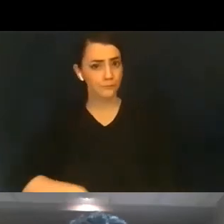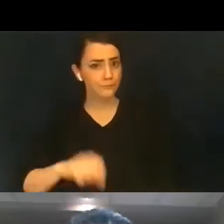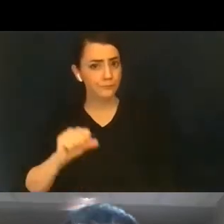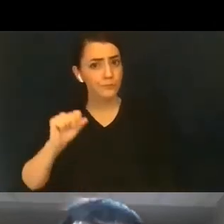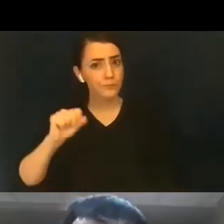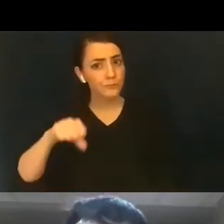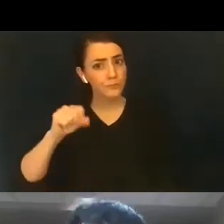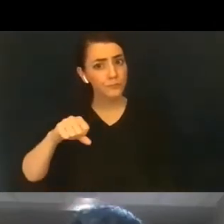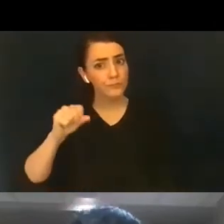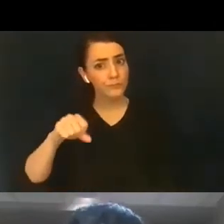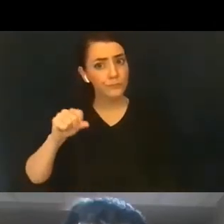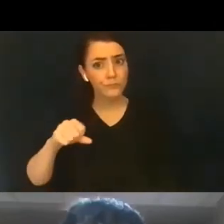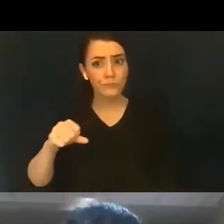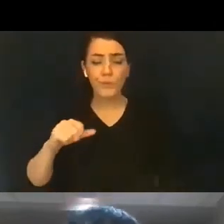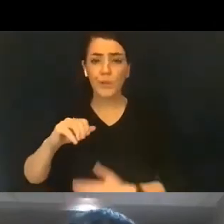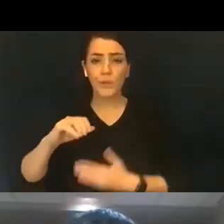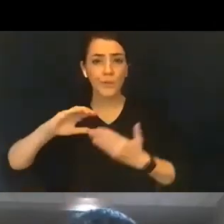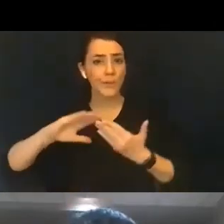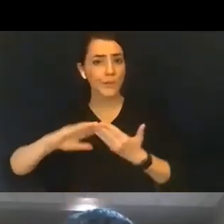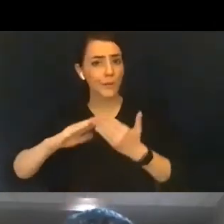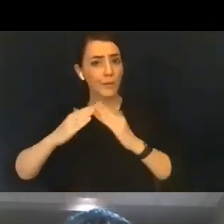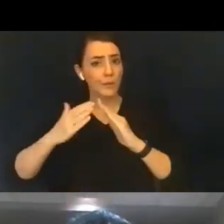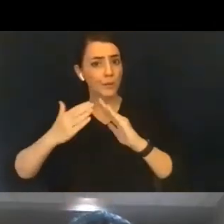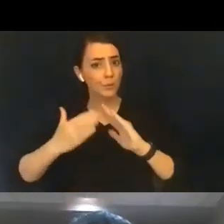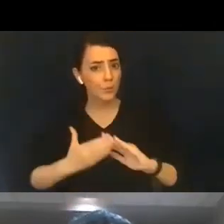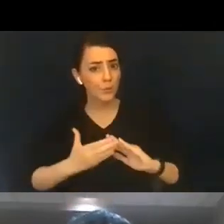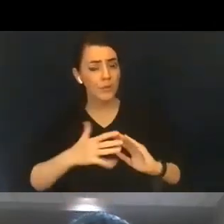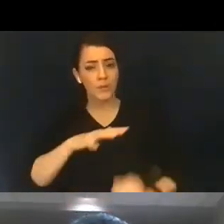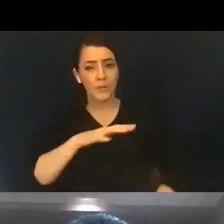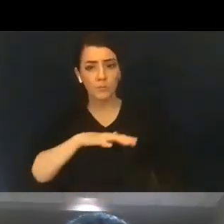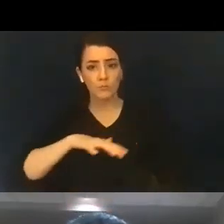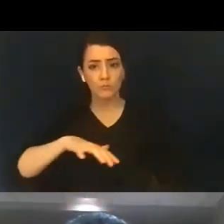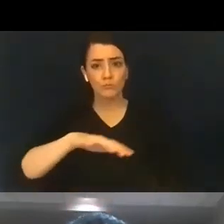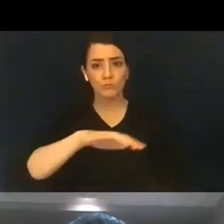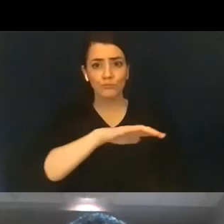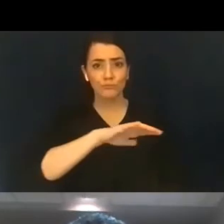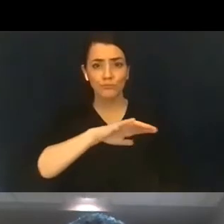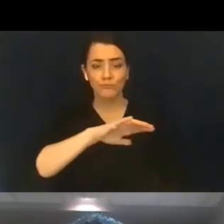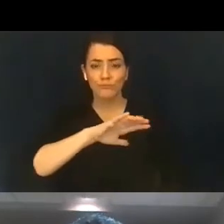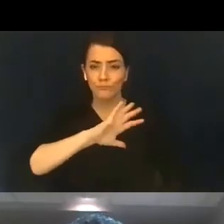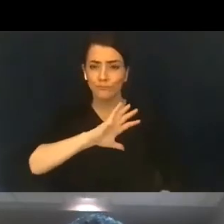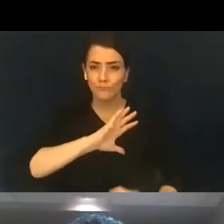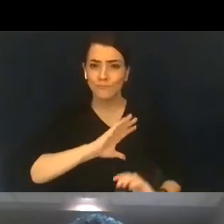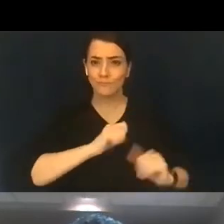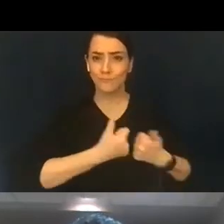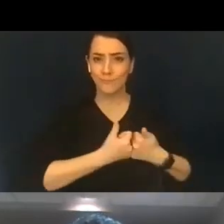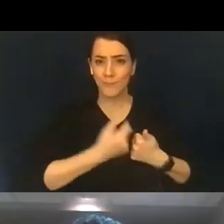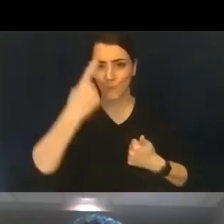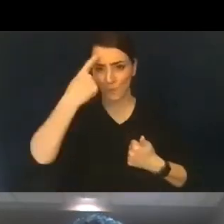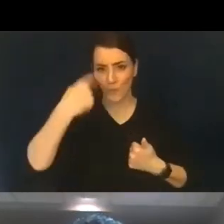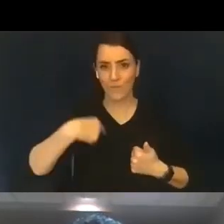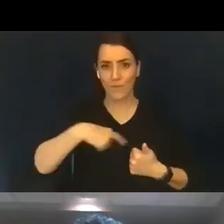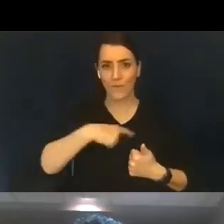community as a whole, it's difficult for us to empathize because we think of